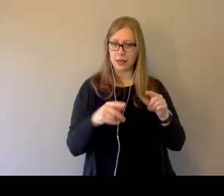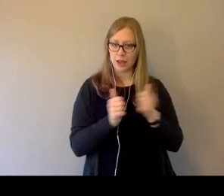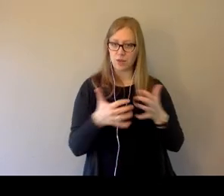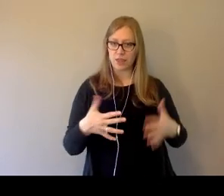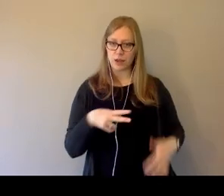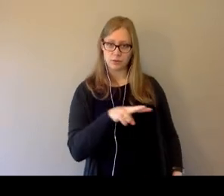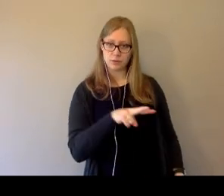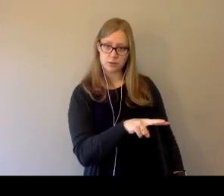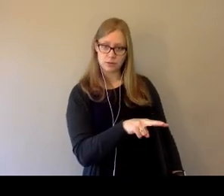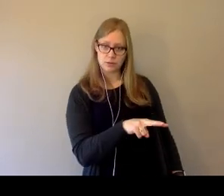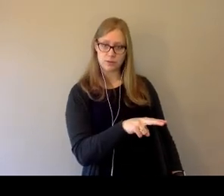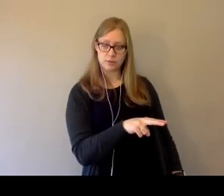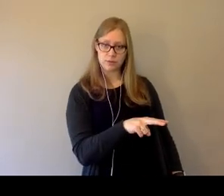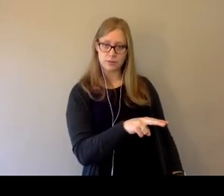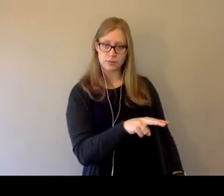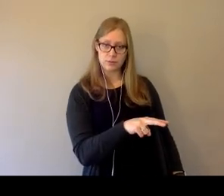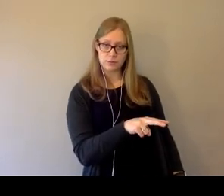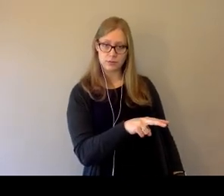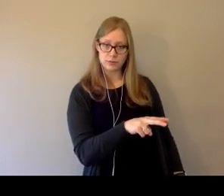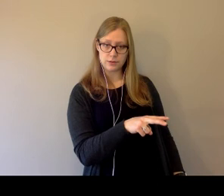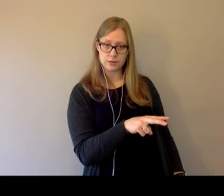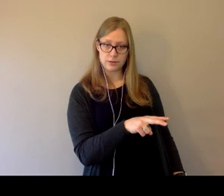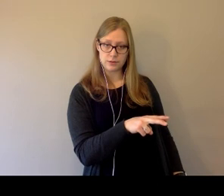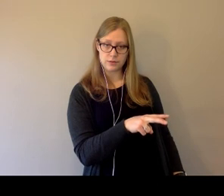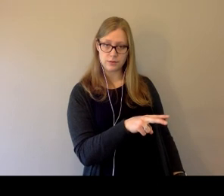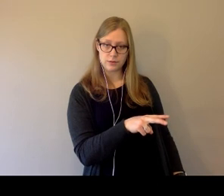so at this point, we now have